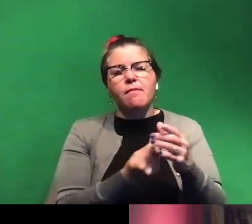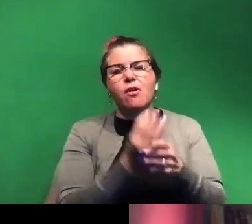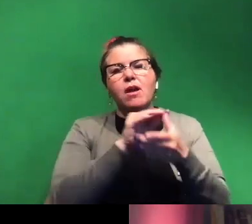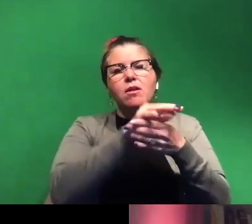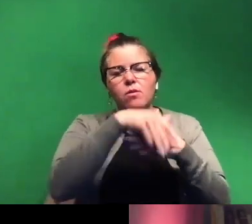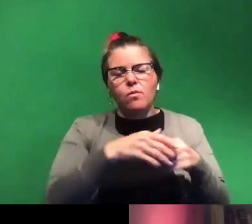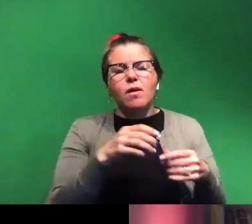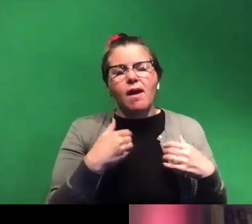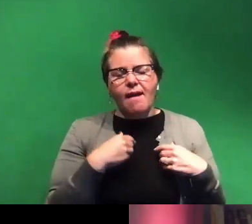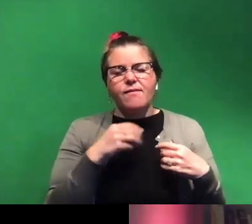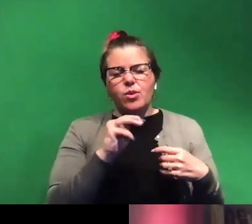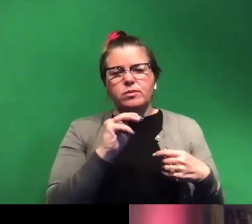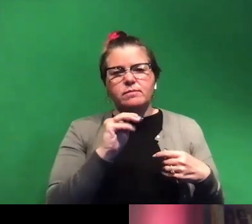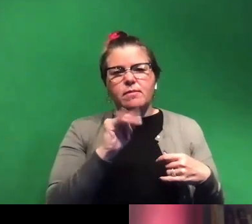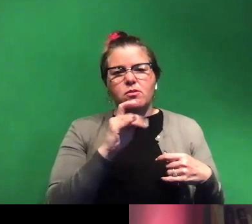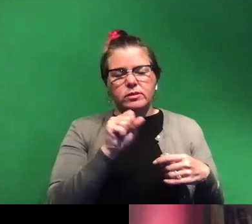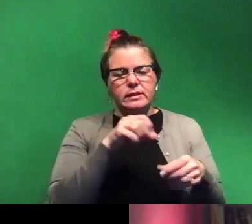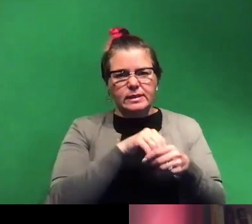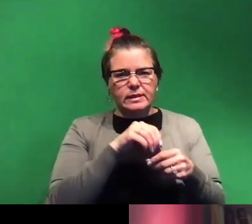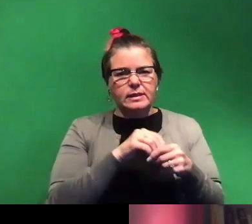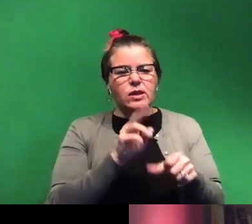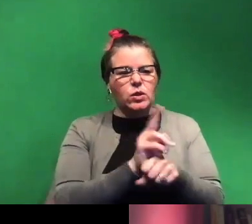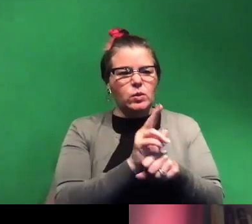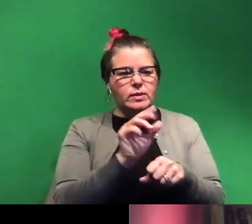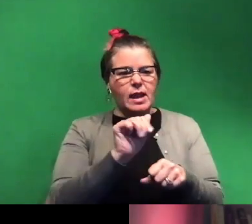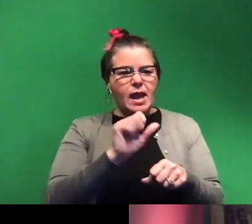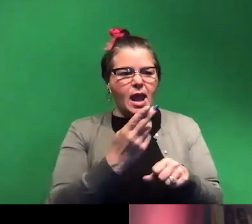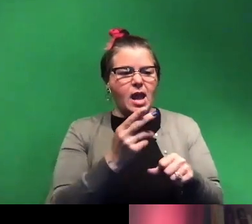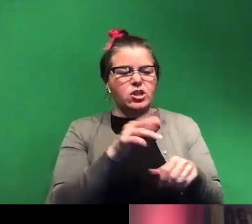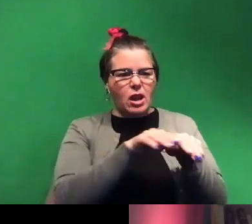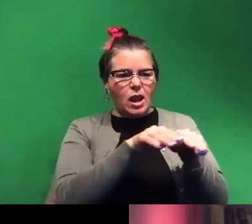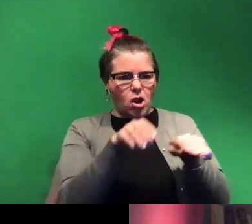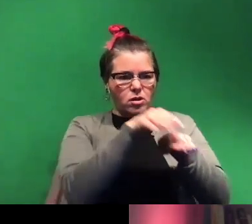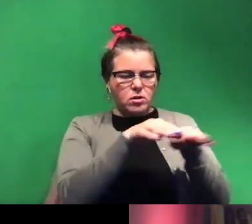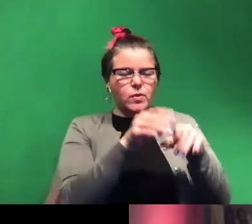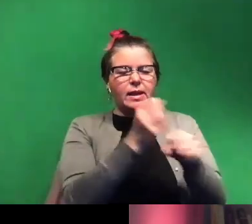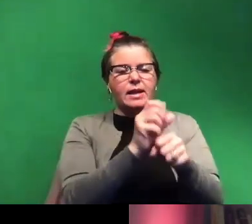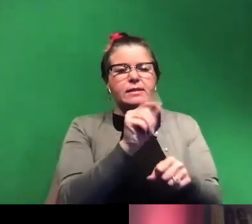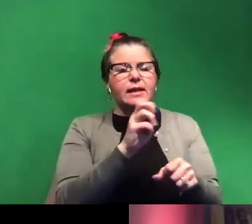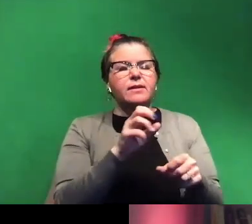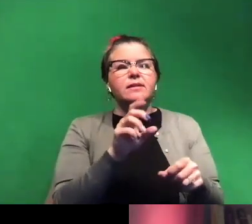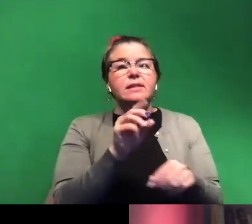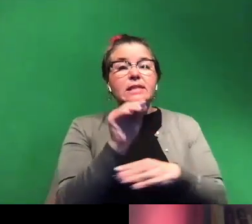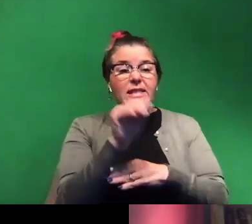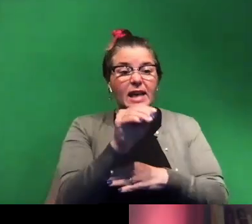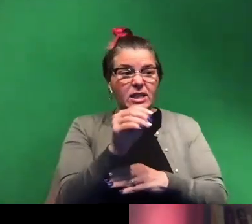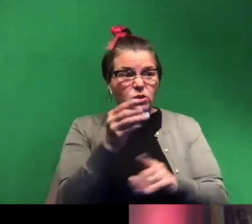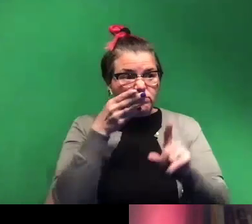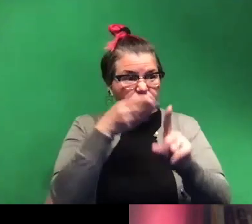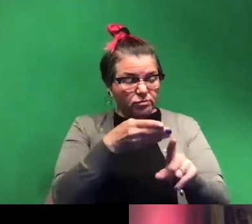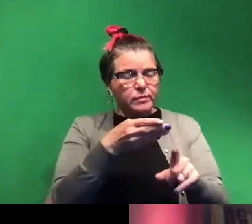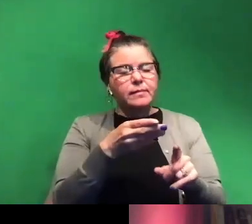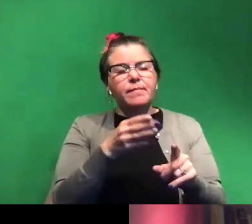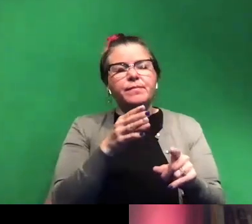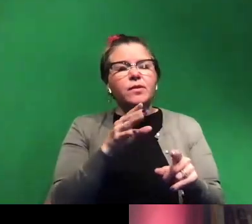minerals in it. And then we can use that ash layer to get a date. We usually can't date dinosaur fossils directly unless they're buried in an